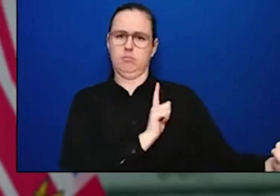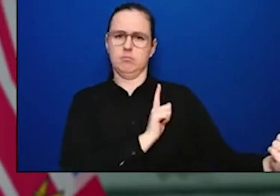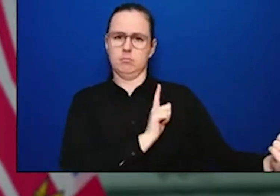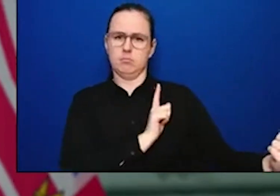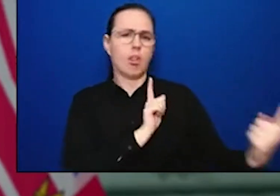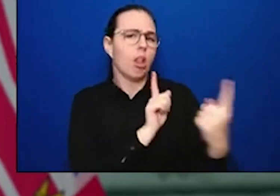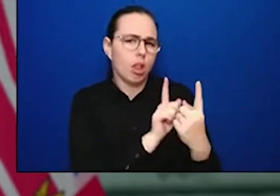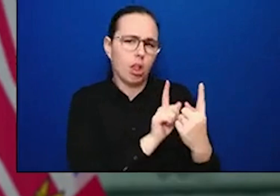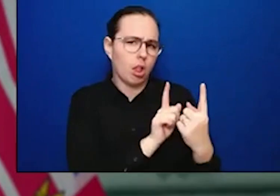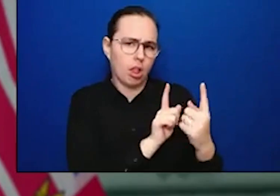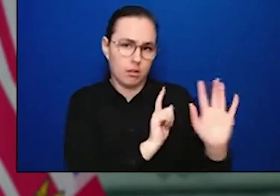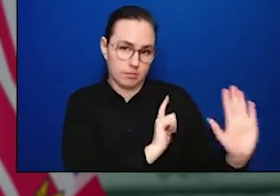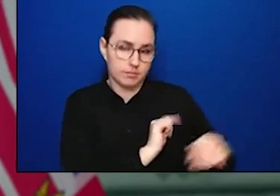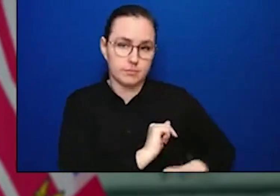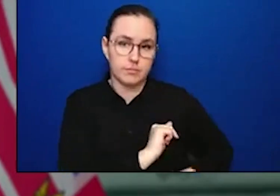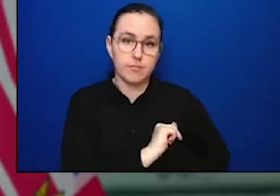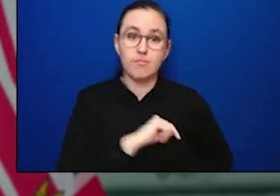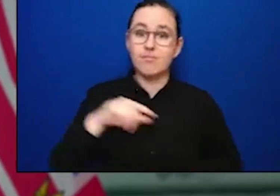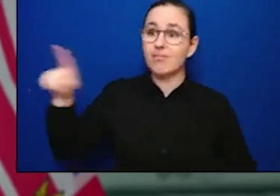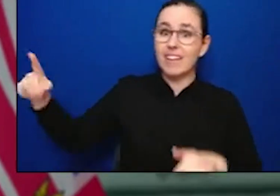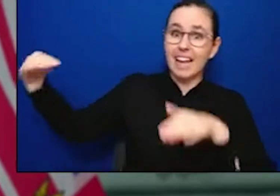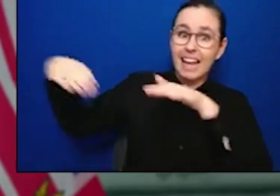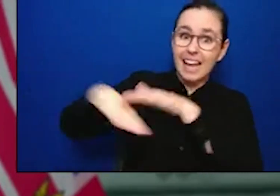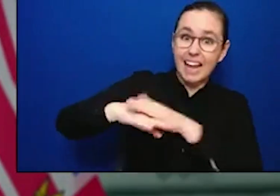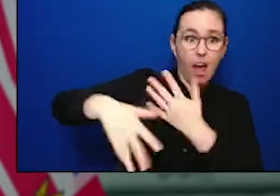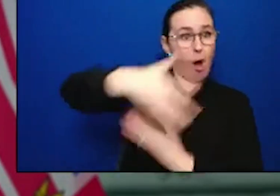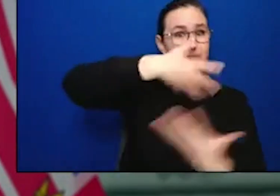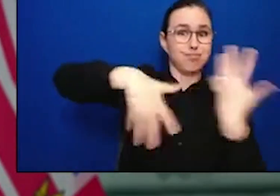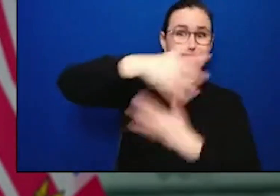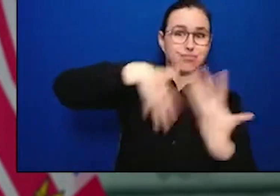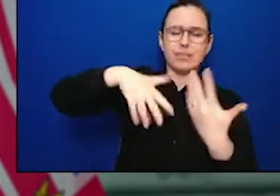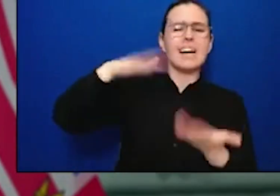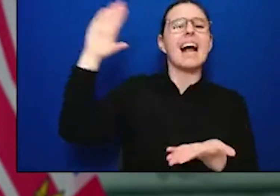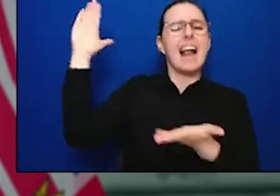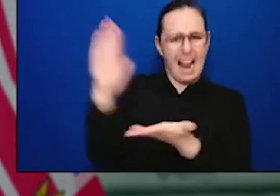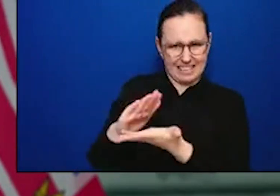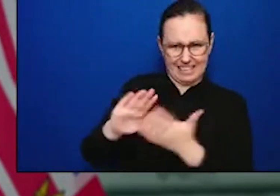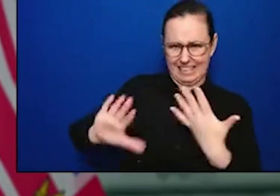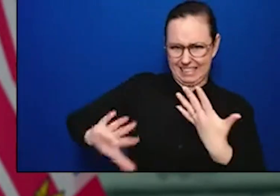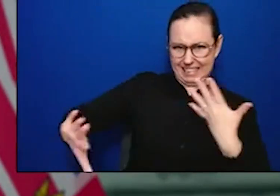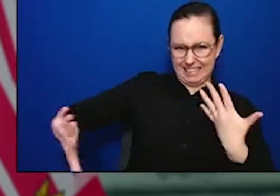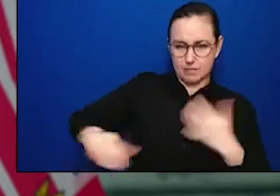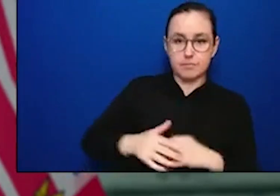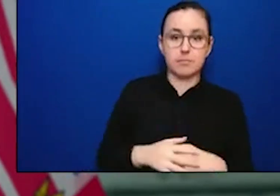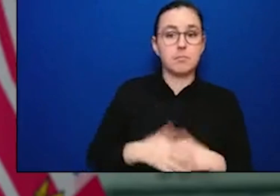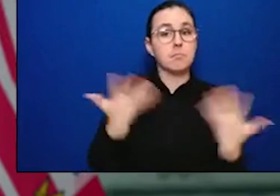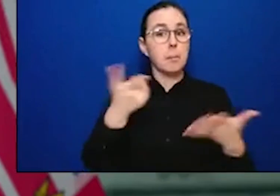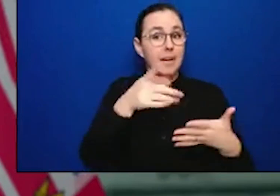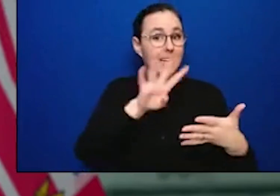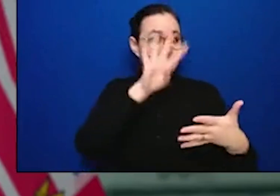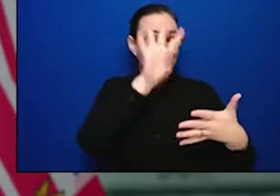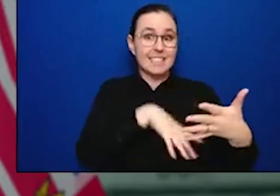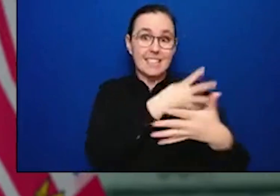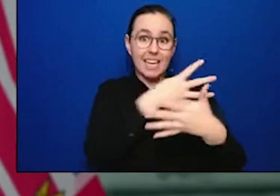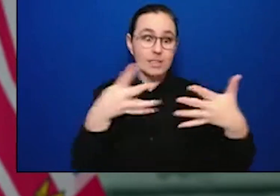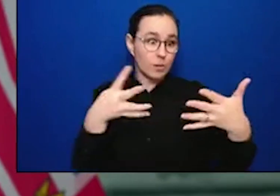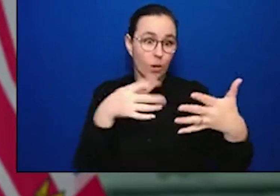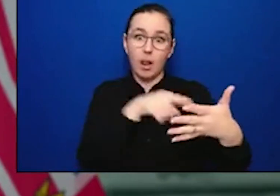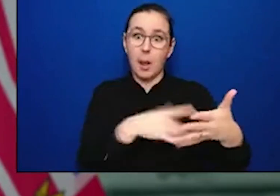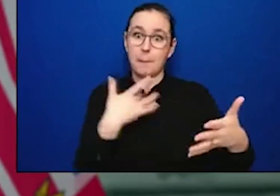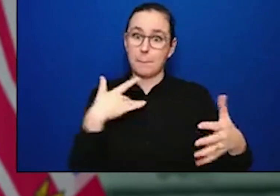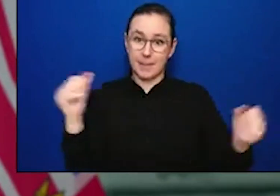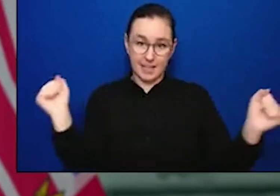you can stagger shifts, stagger start times and breaks, making sure that staff are not all eating lunch in a